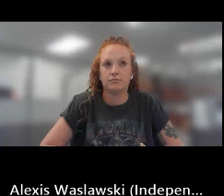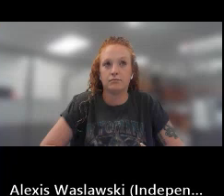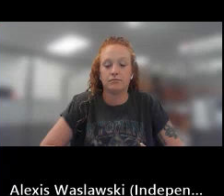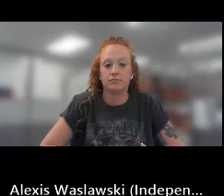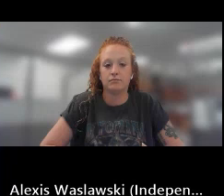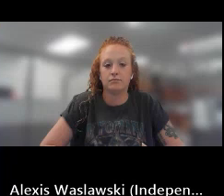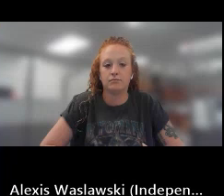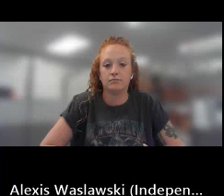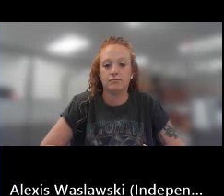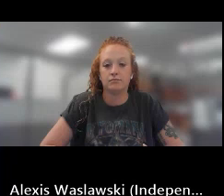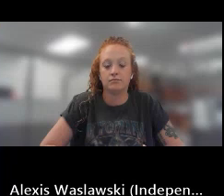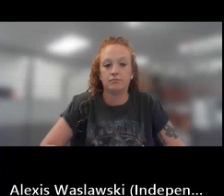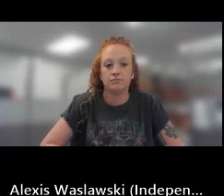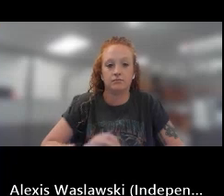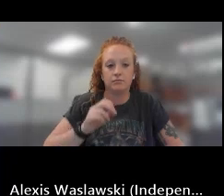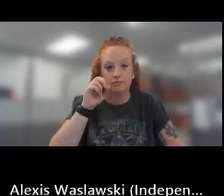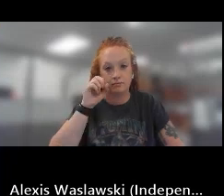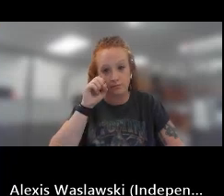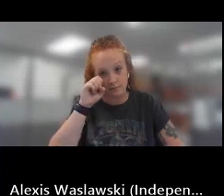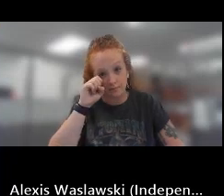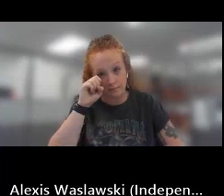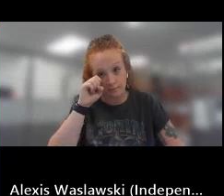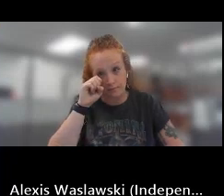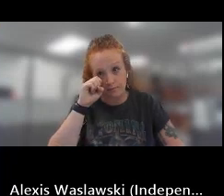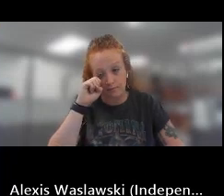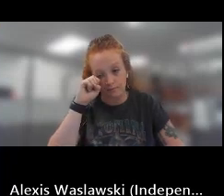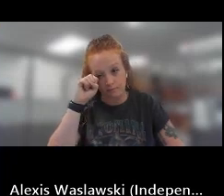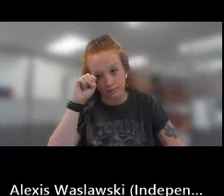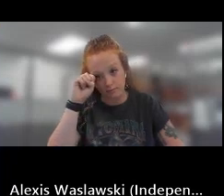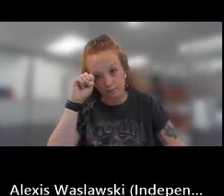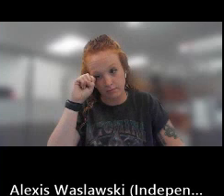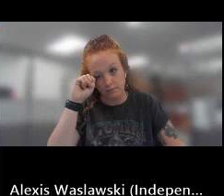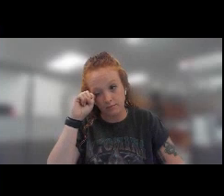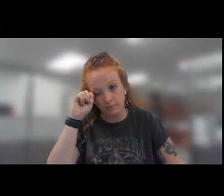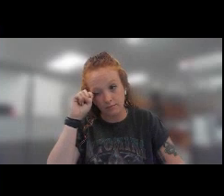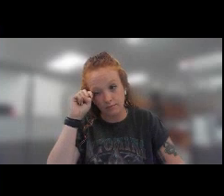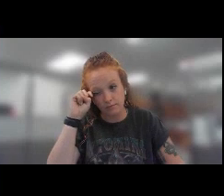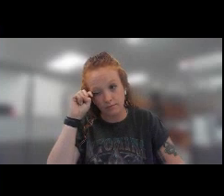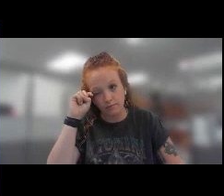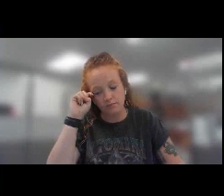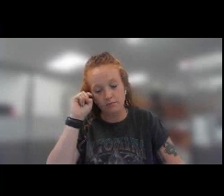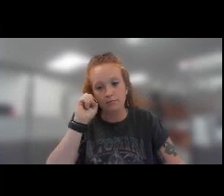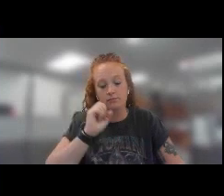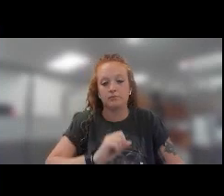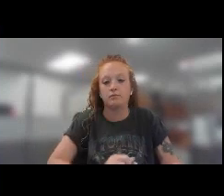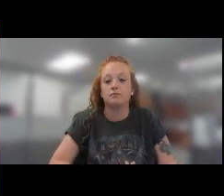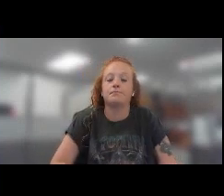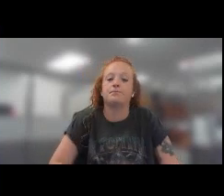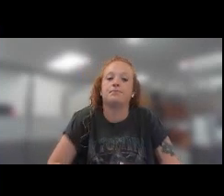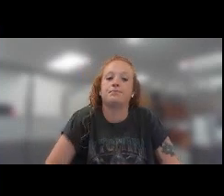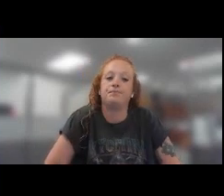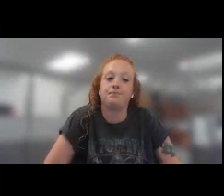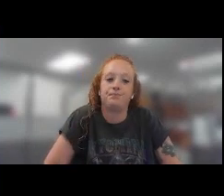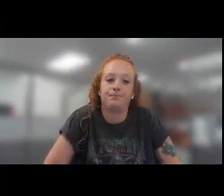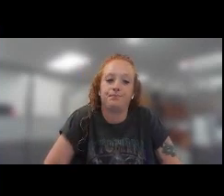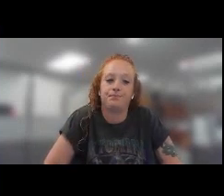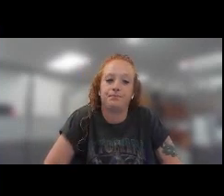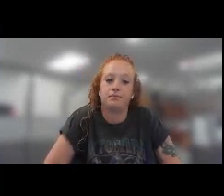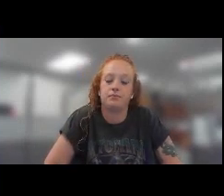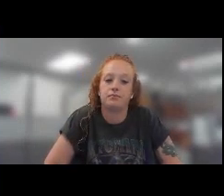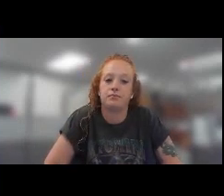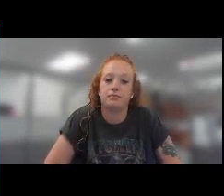So at the conclusion of this presentation, my goal for those that are able to view it is for them to be able to describe the rising trends